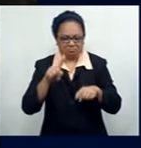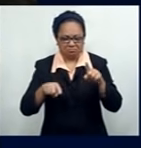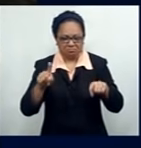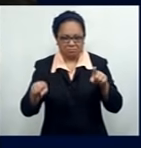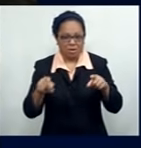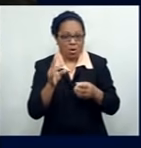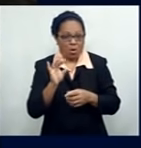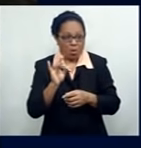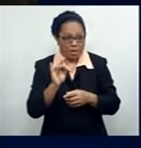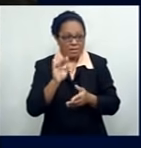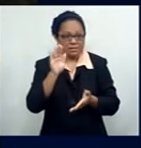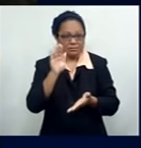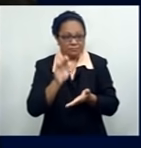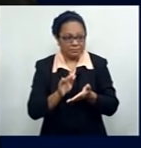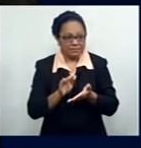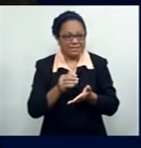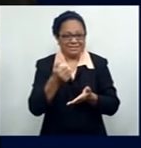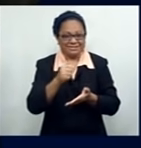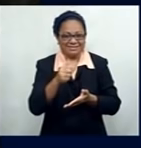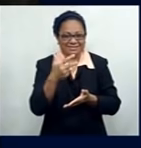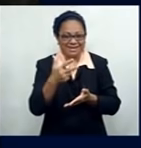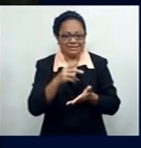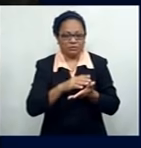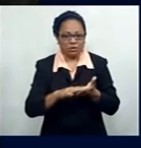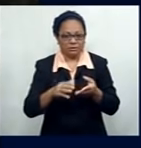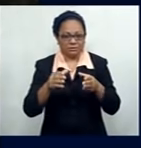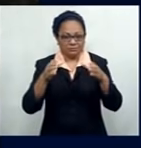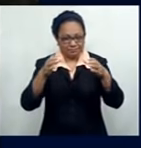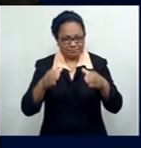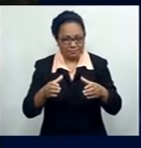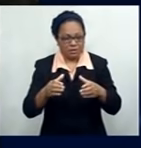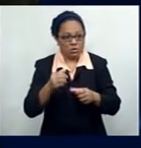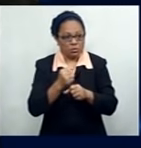oil dropped to close at $68 a barrel. Gold rose to